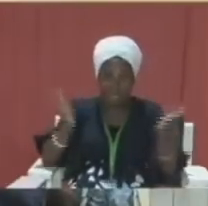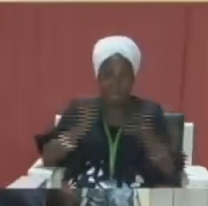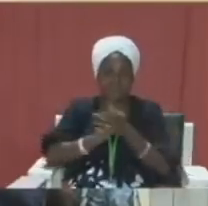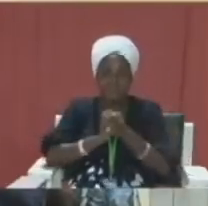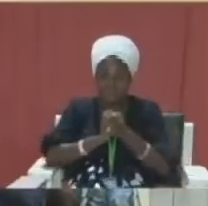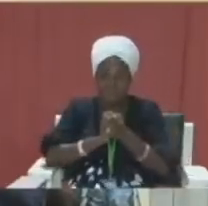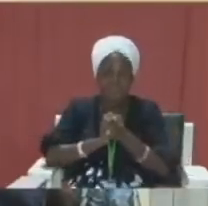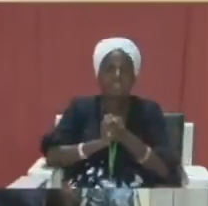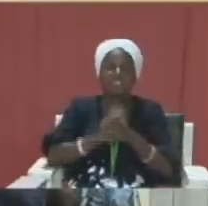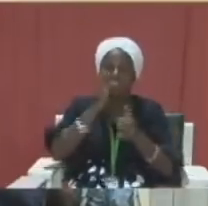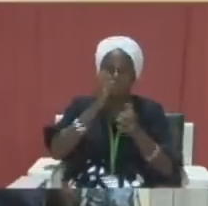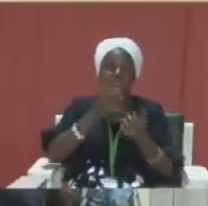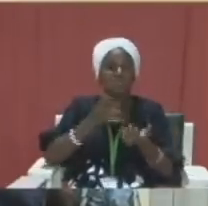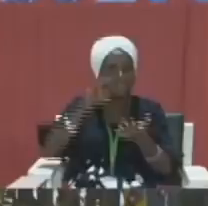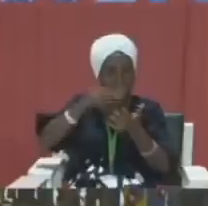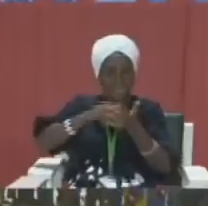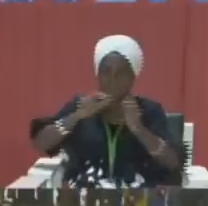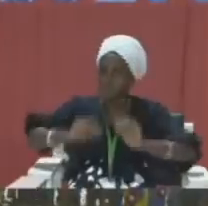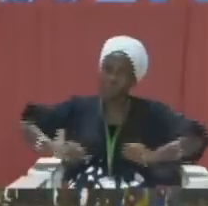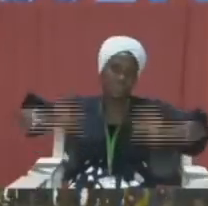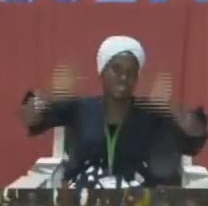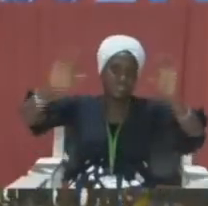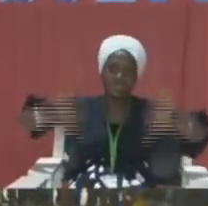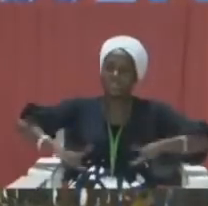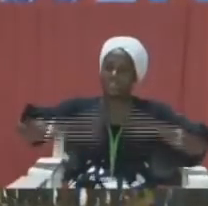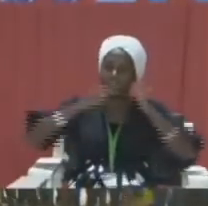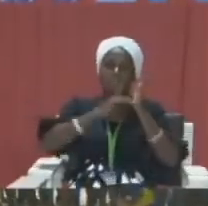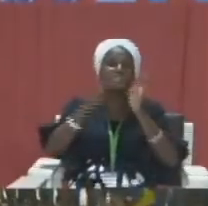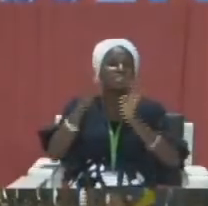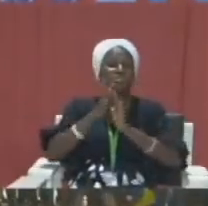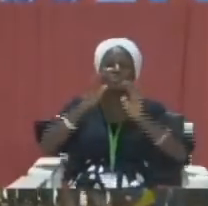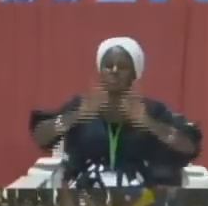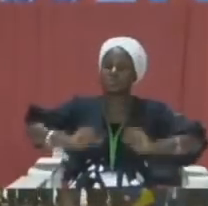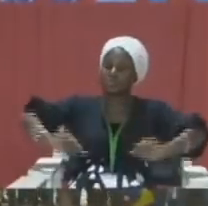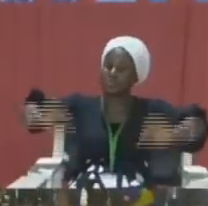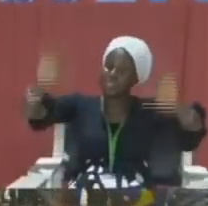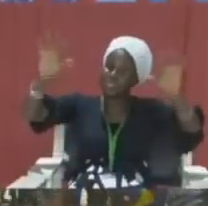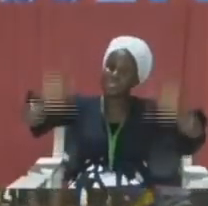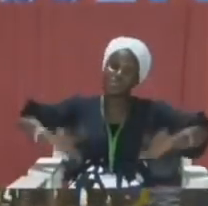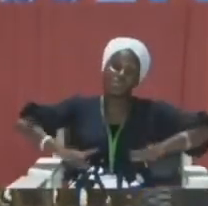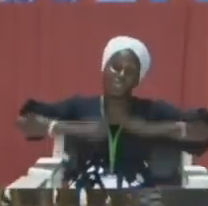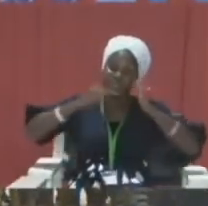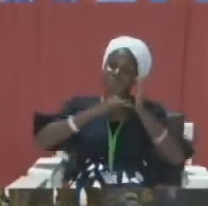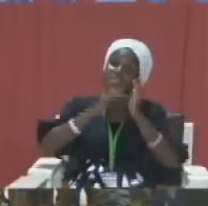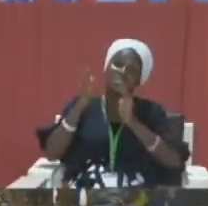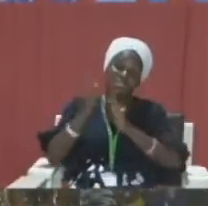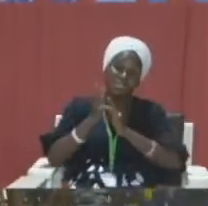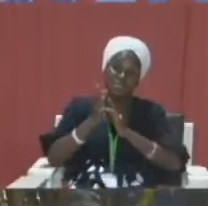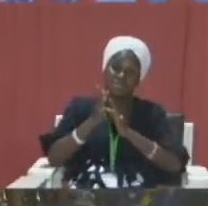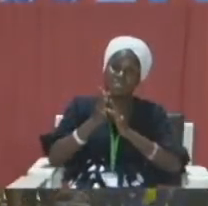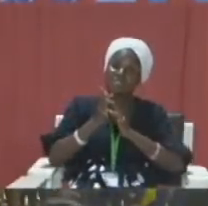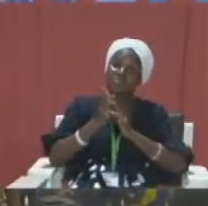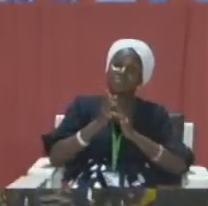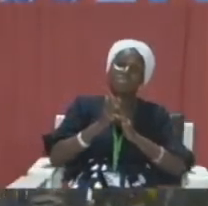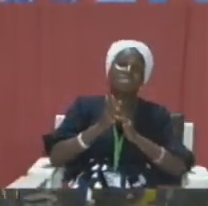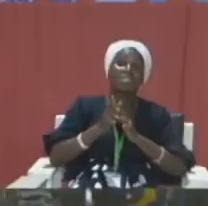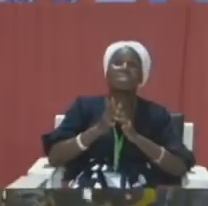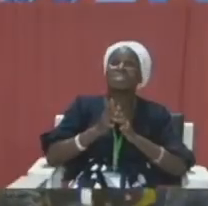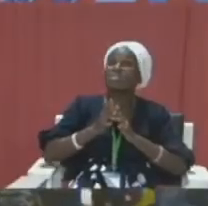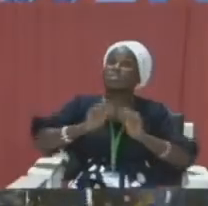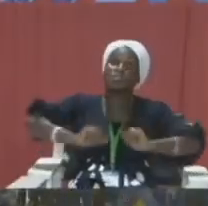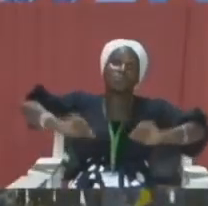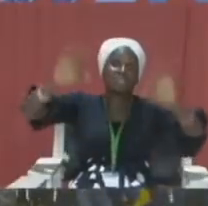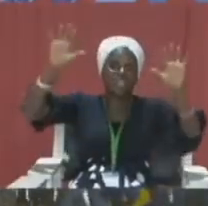Thank you. Thank you. Thank you. You have to be forgiven today, and your life will never remain the same